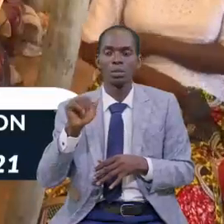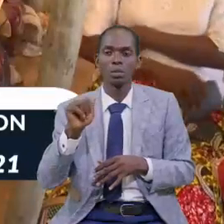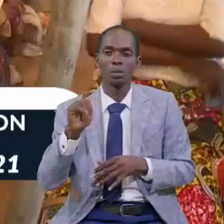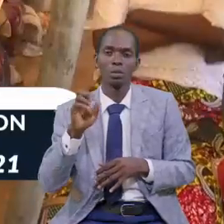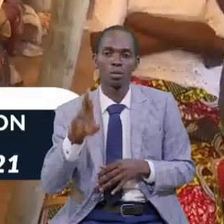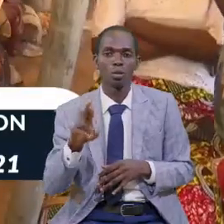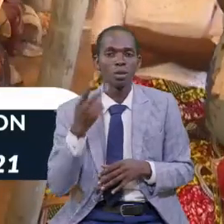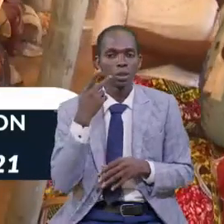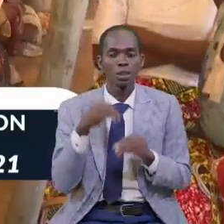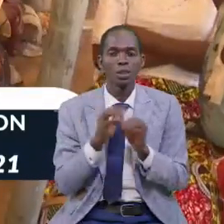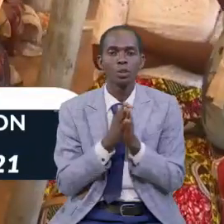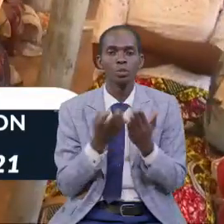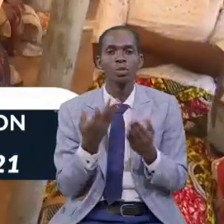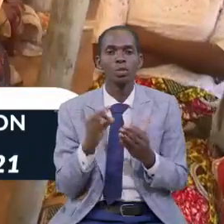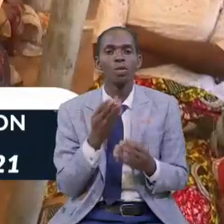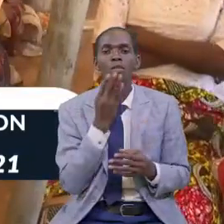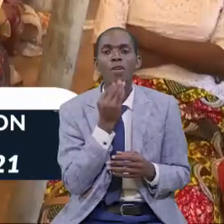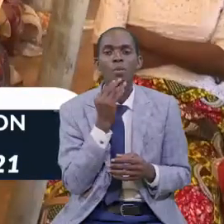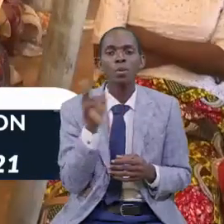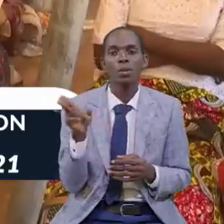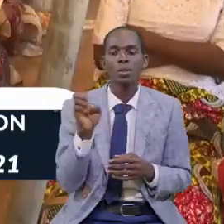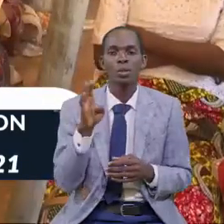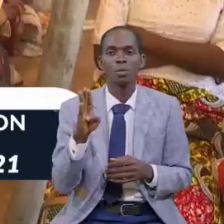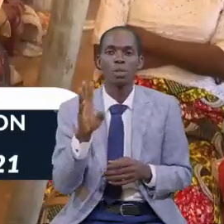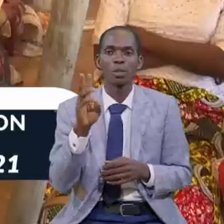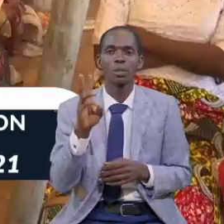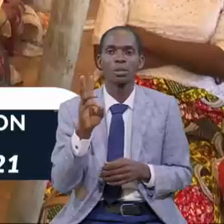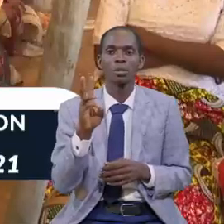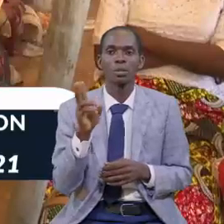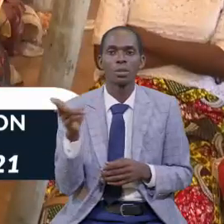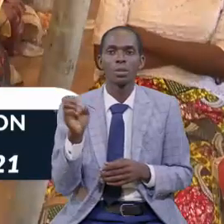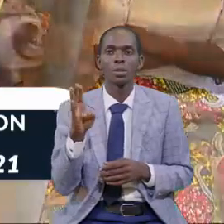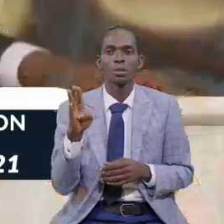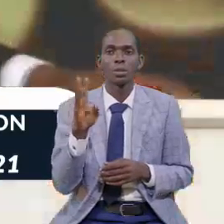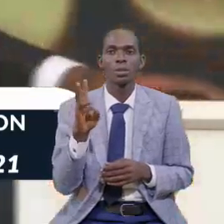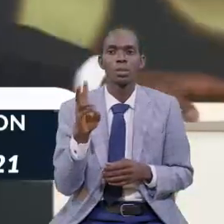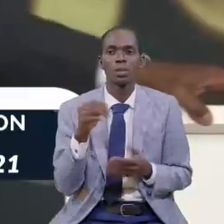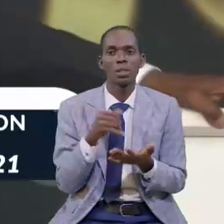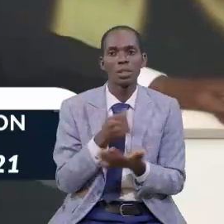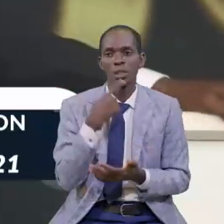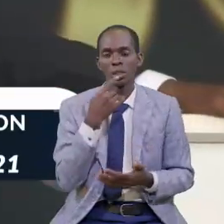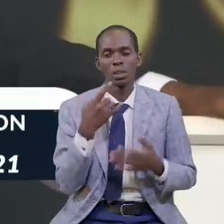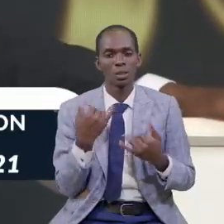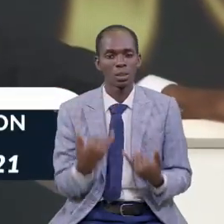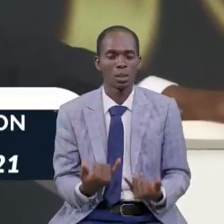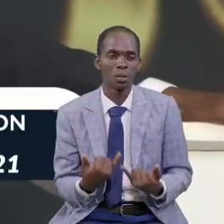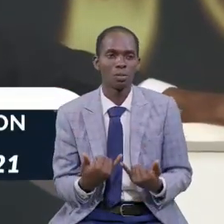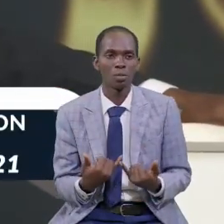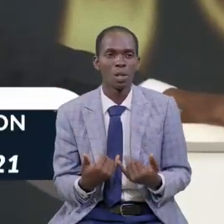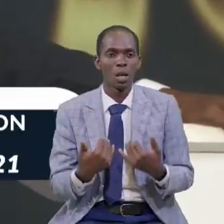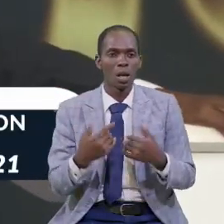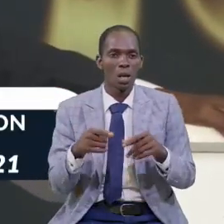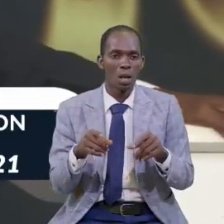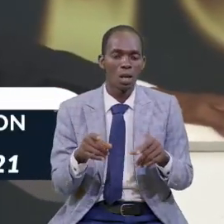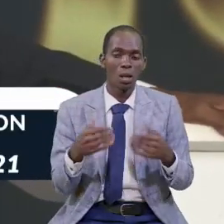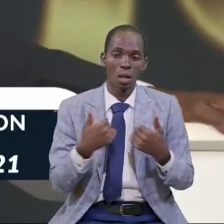chapter 8, verse 6. It says, but now, as he obtained a